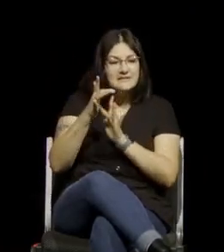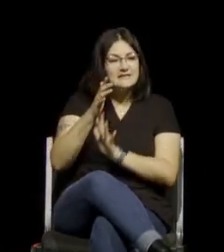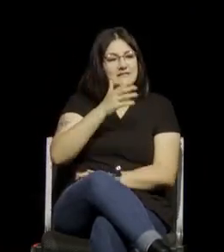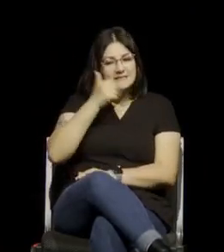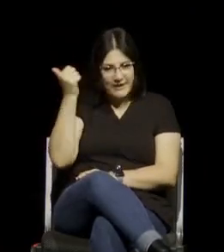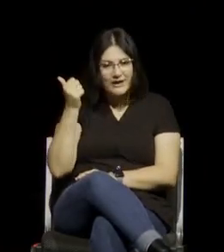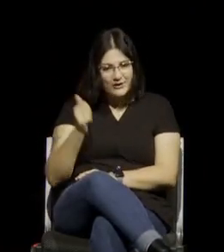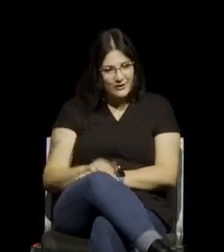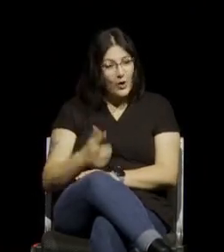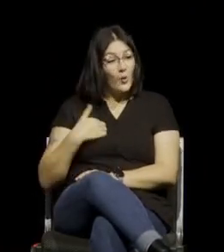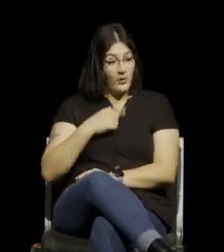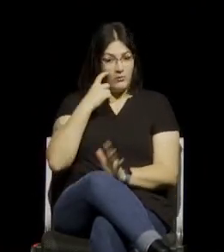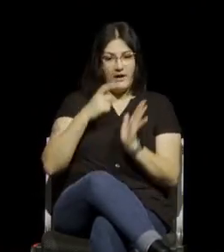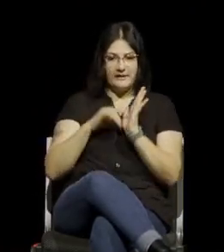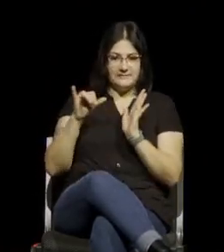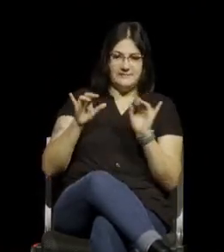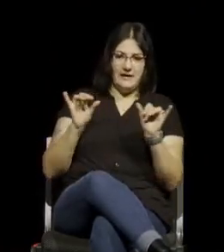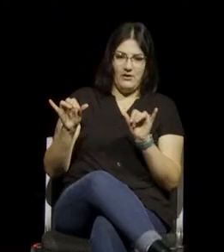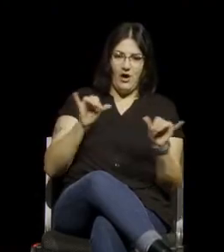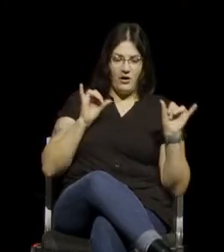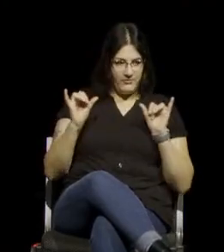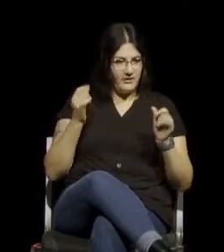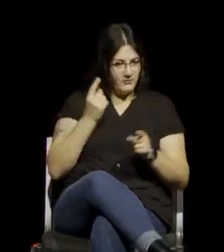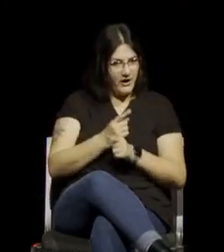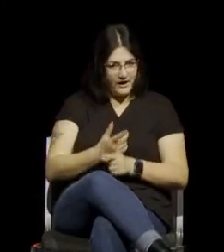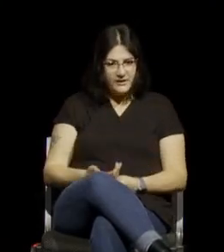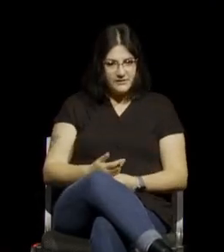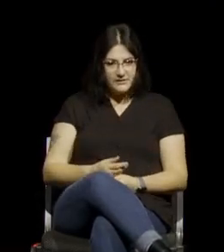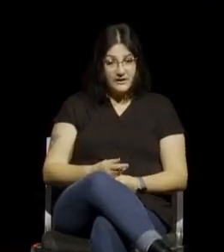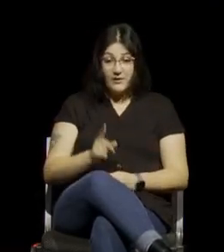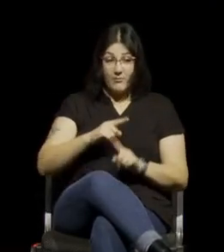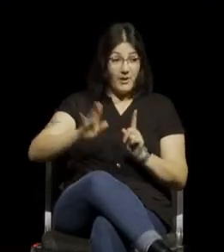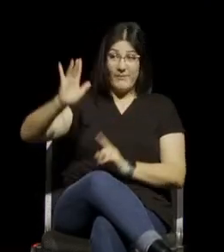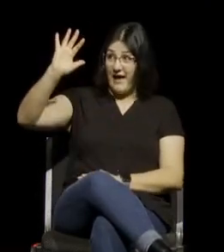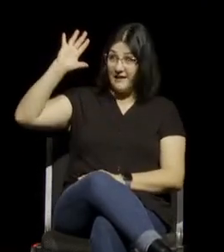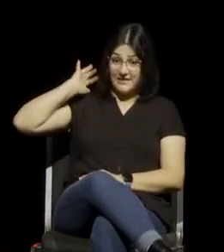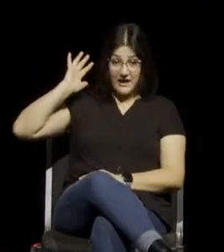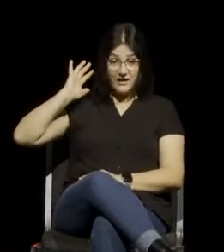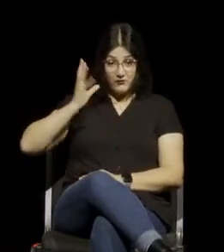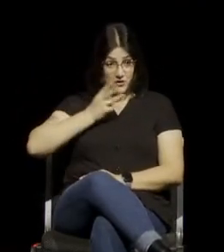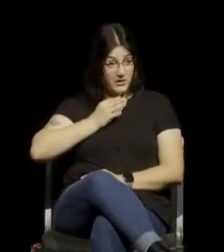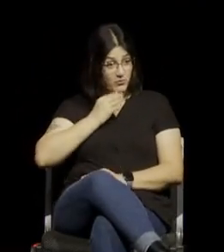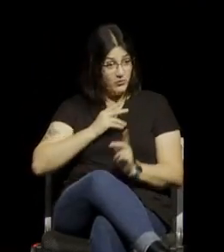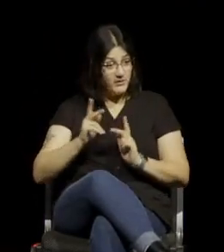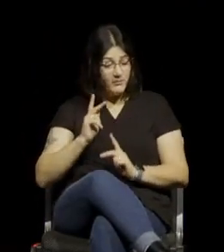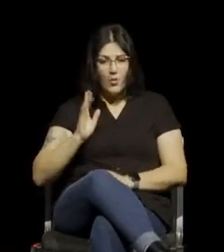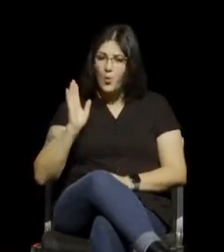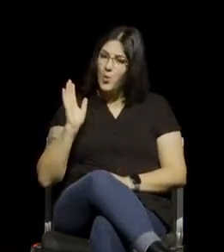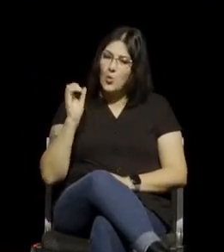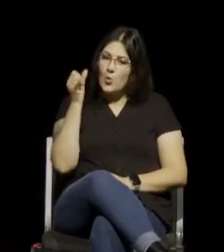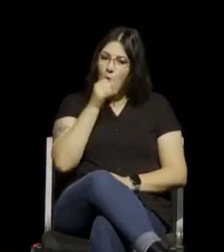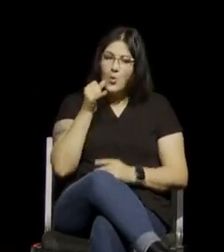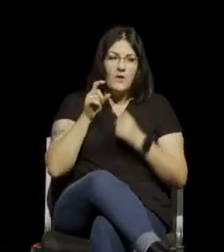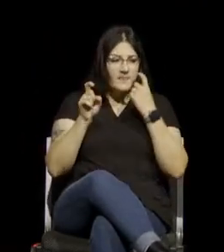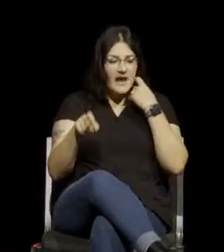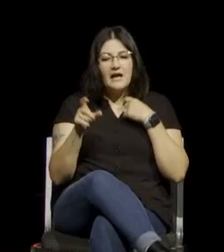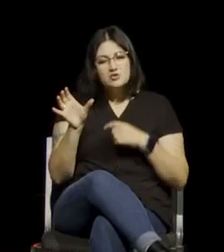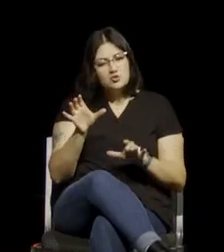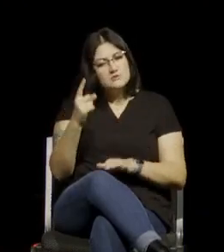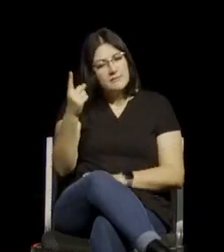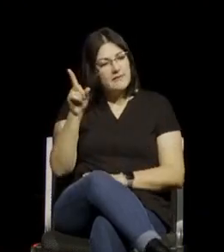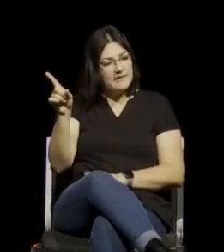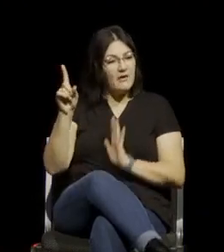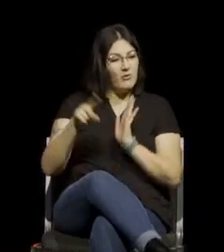We recognize that as commonplace today. But in their world, it would have been something that they were